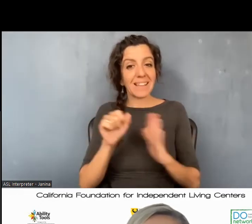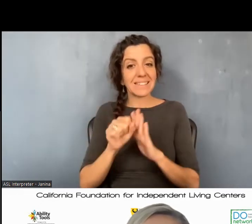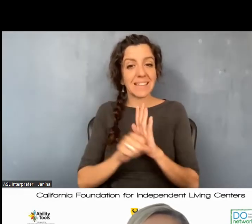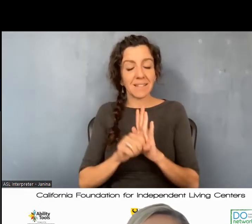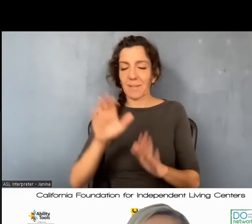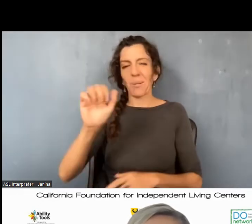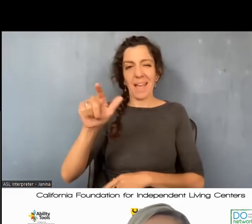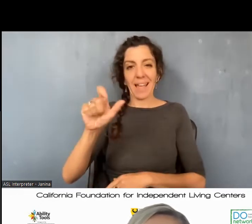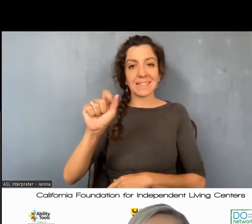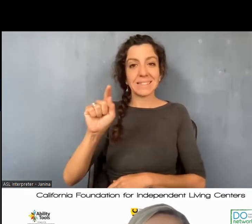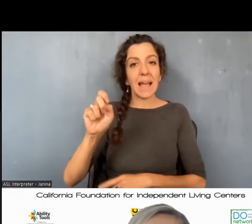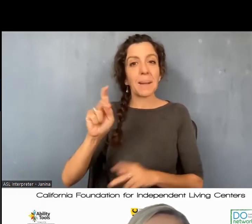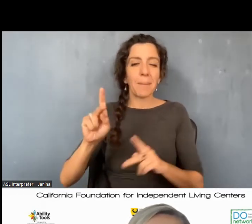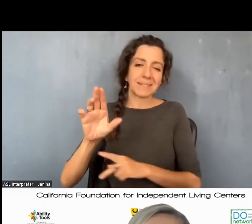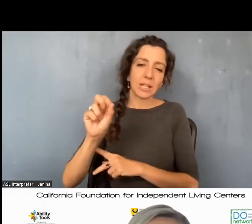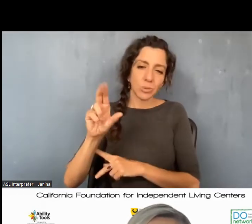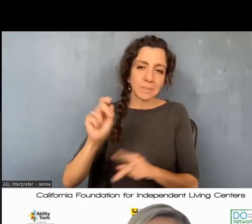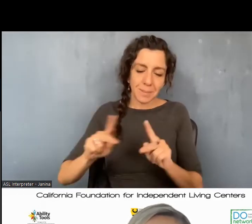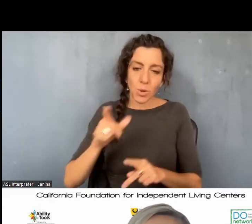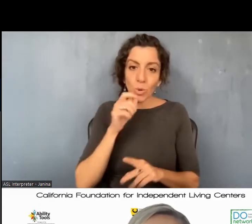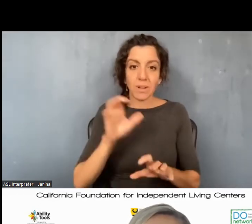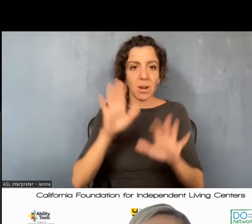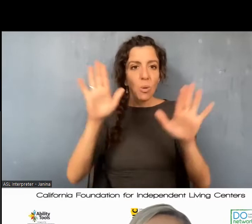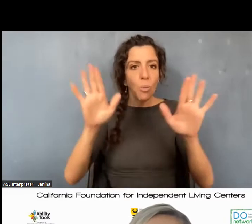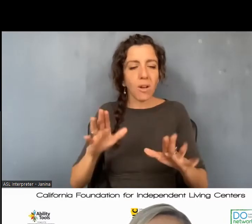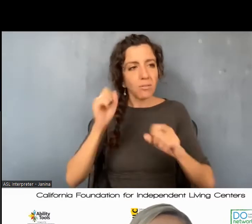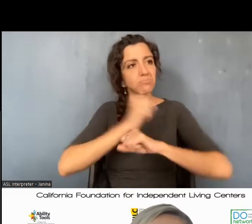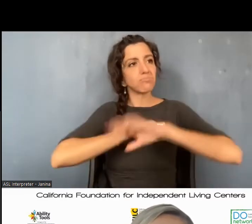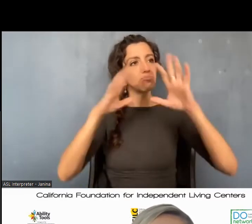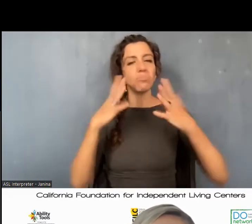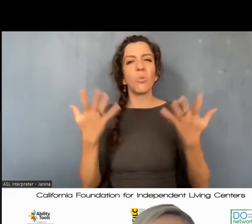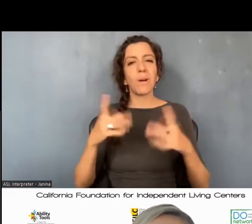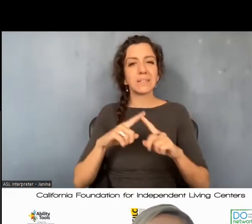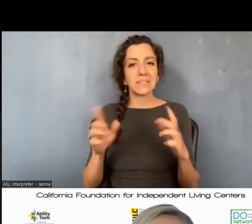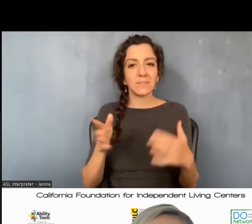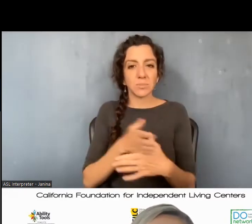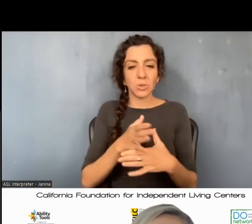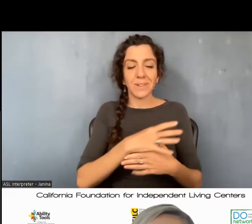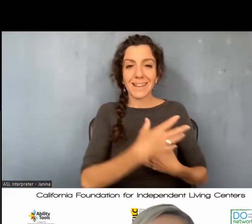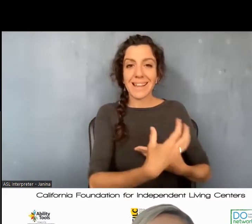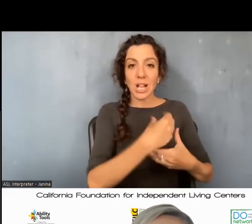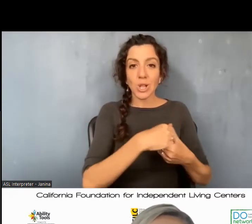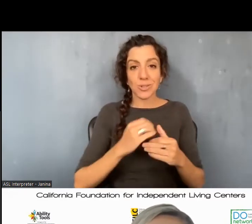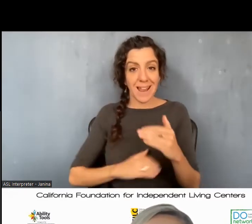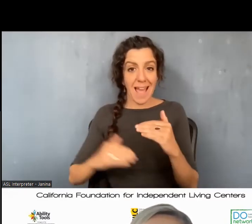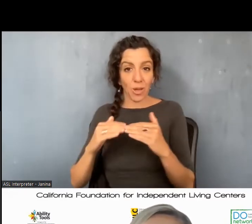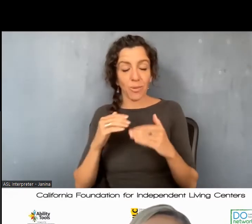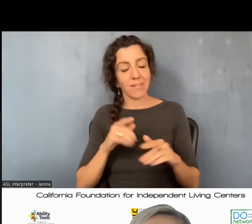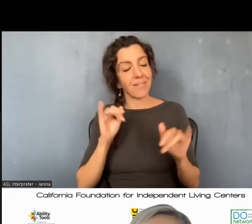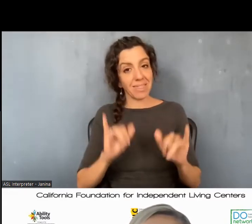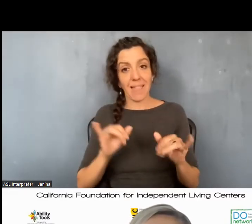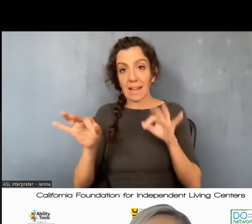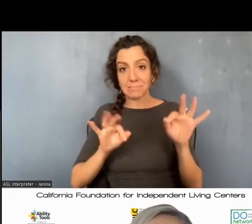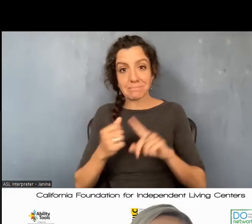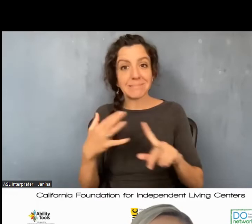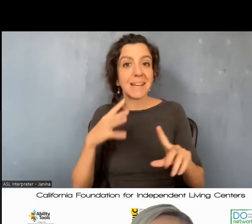also did a great picture of what the difference is between inclusion and equity. That was amazing. And a